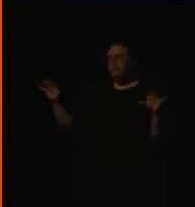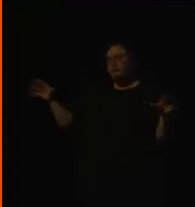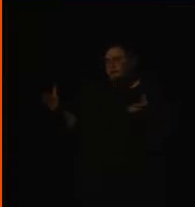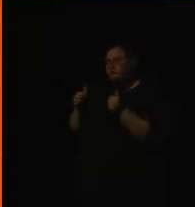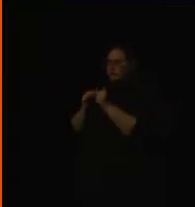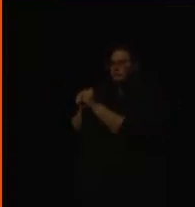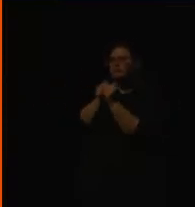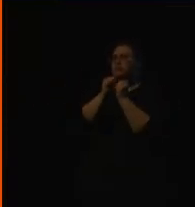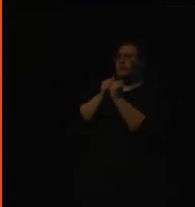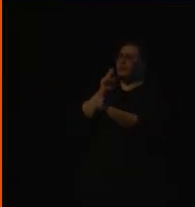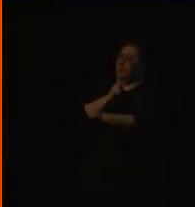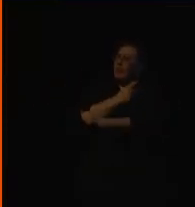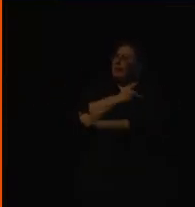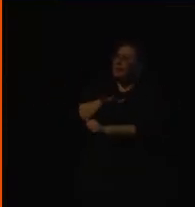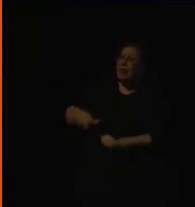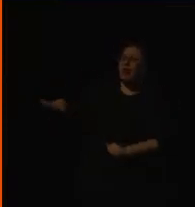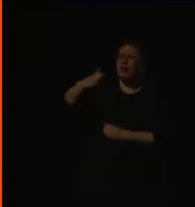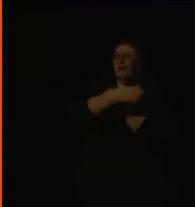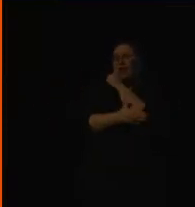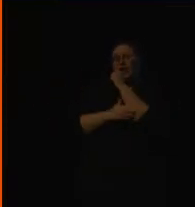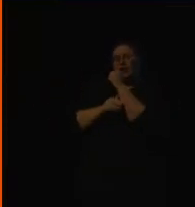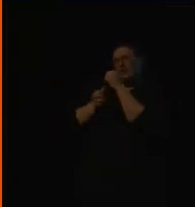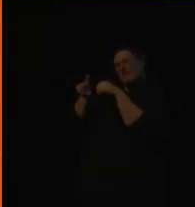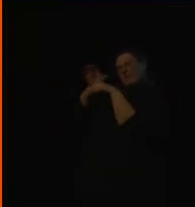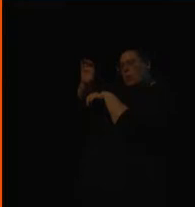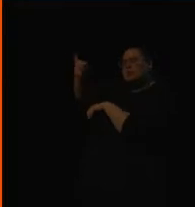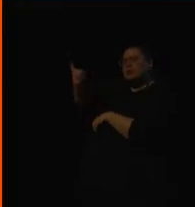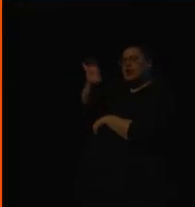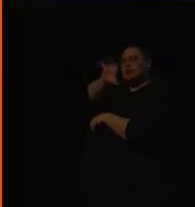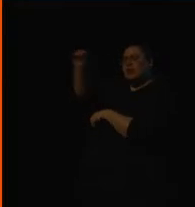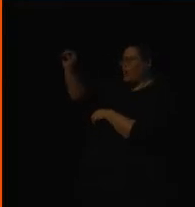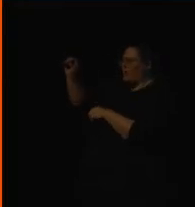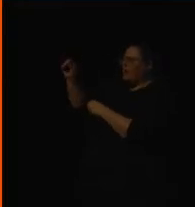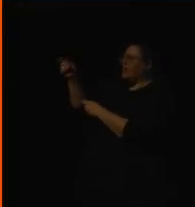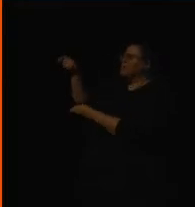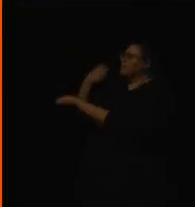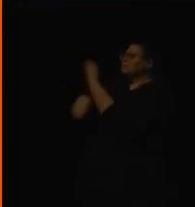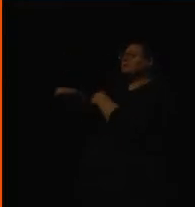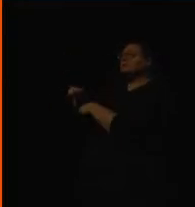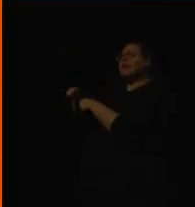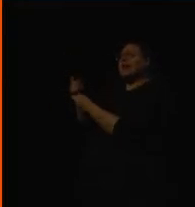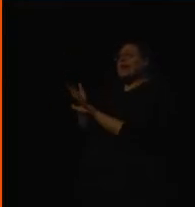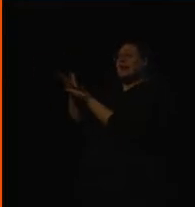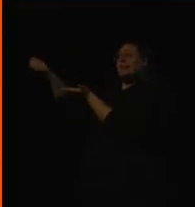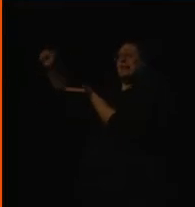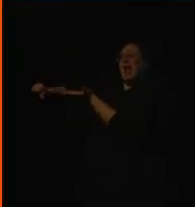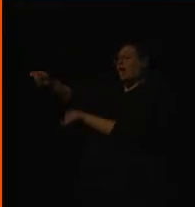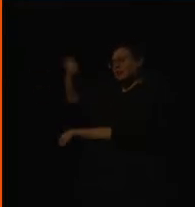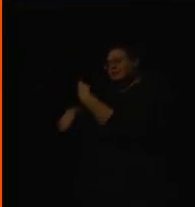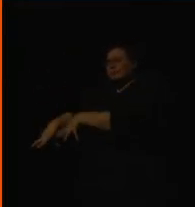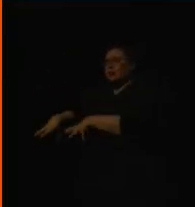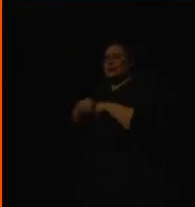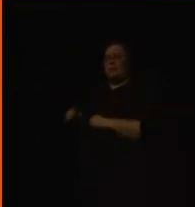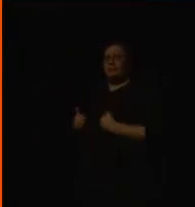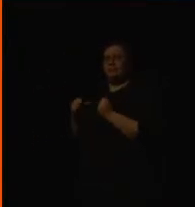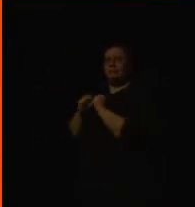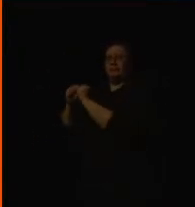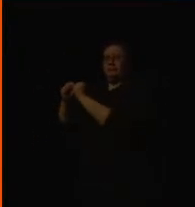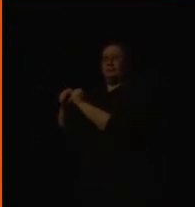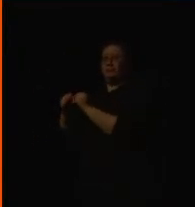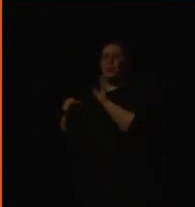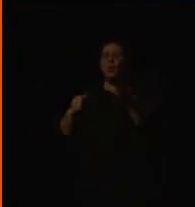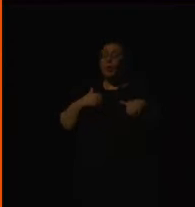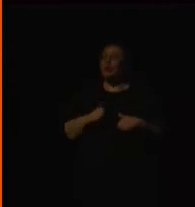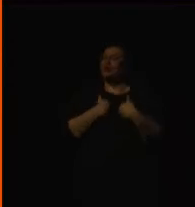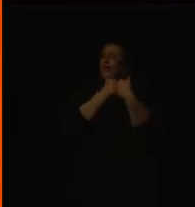patients across the country, we've forced insurance companies into reversing life-altering claim denials. We've challenged the most